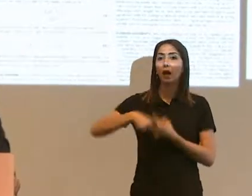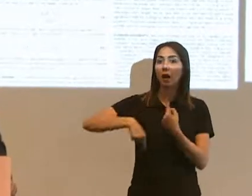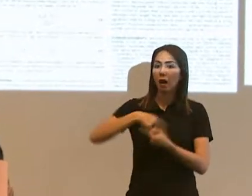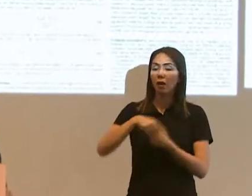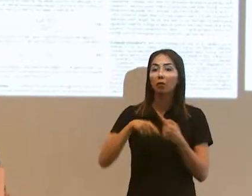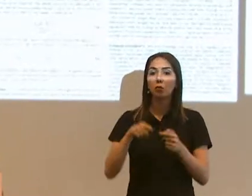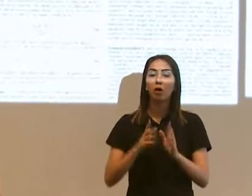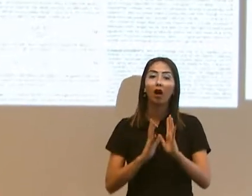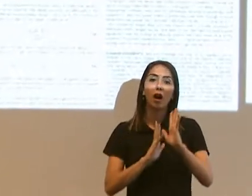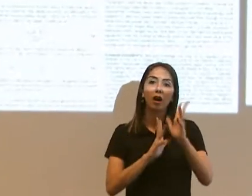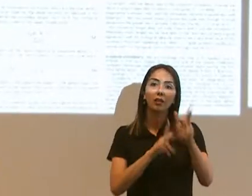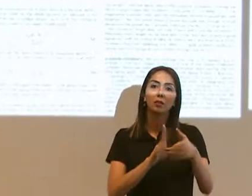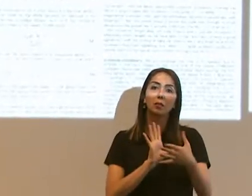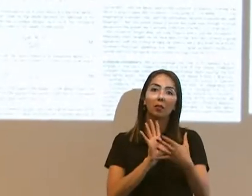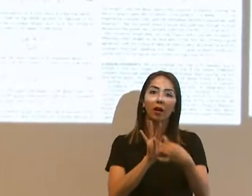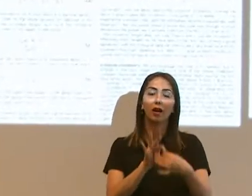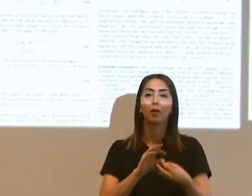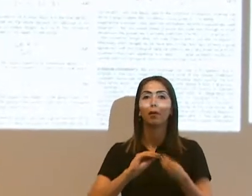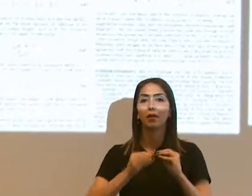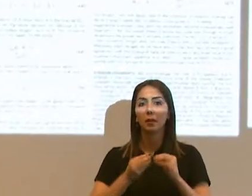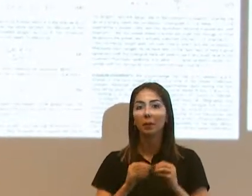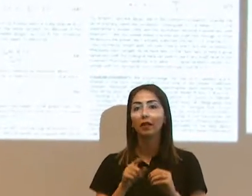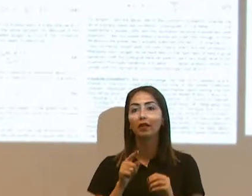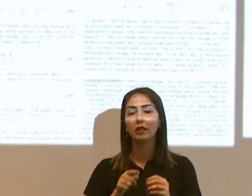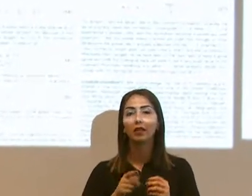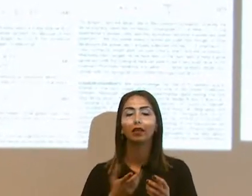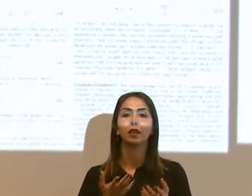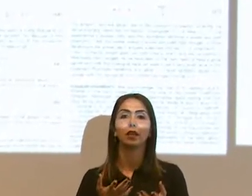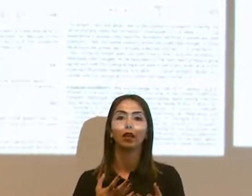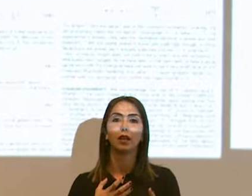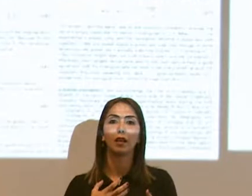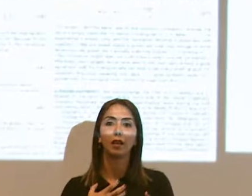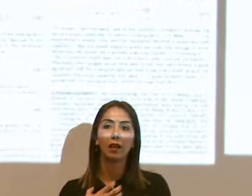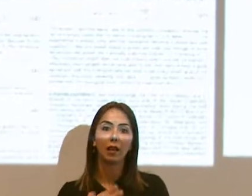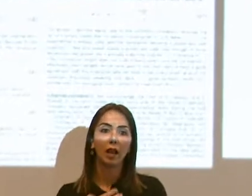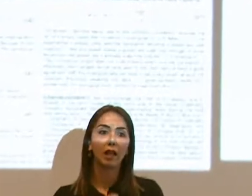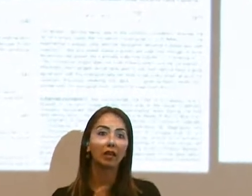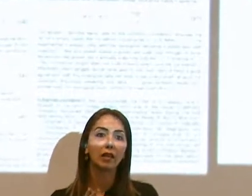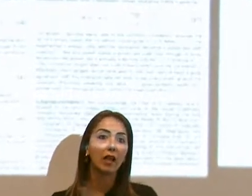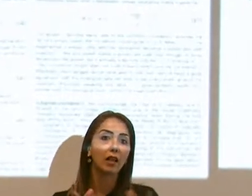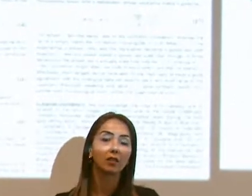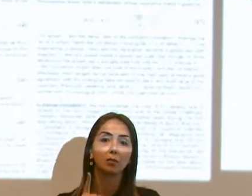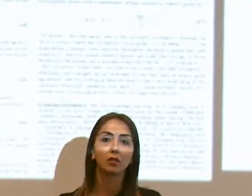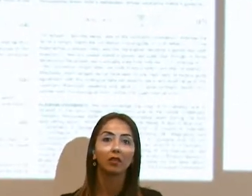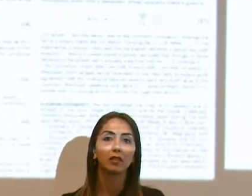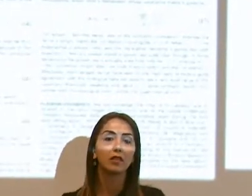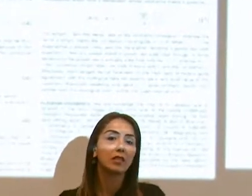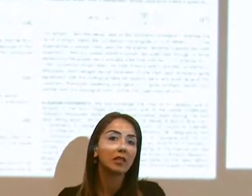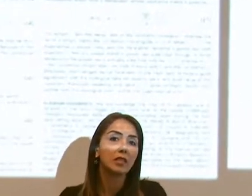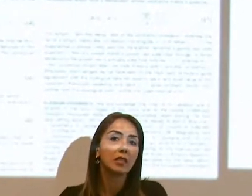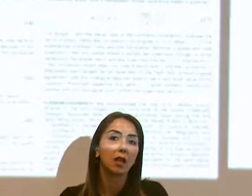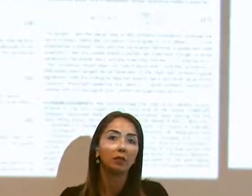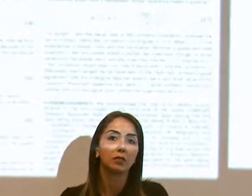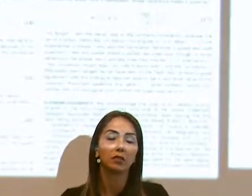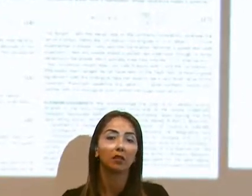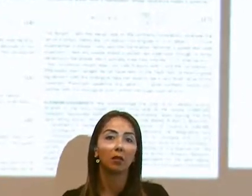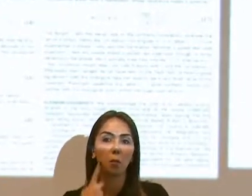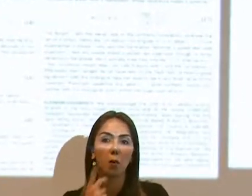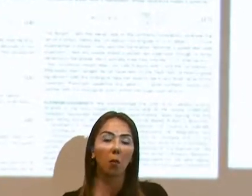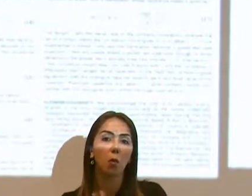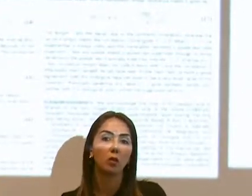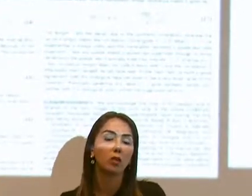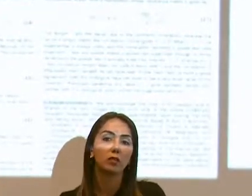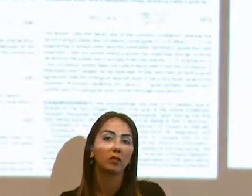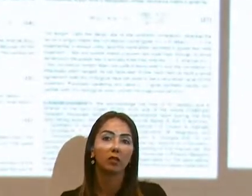on how birds in the flock interact with one another over time so we see a